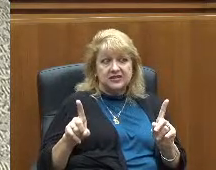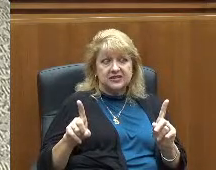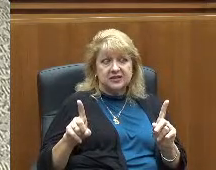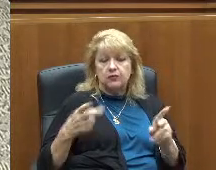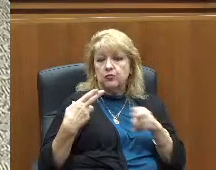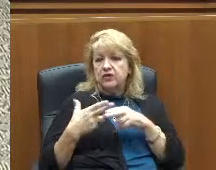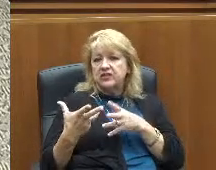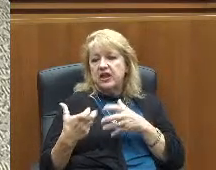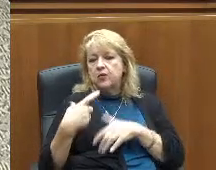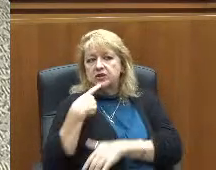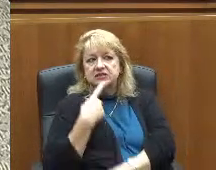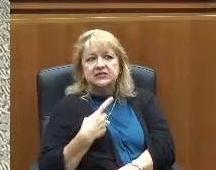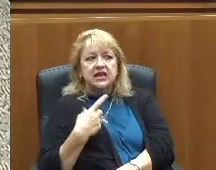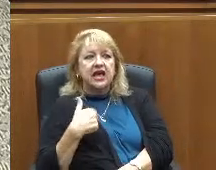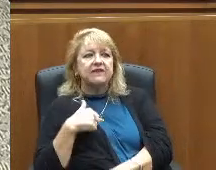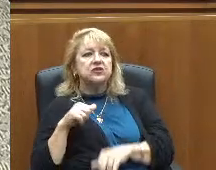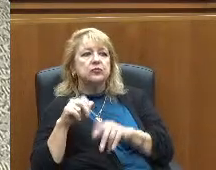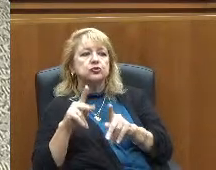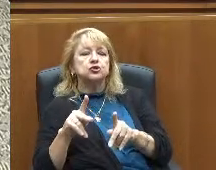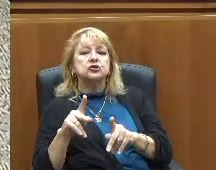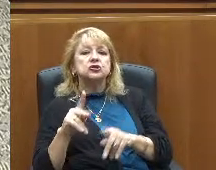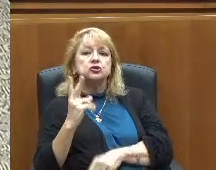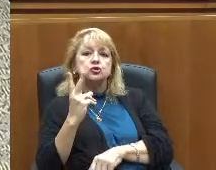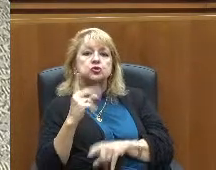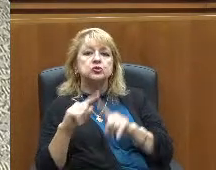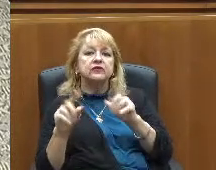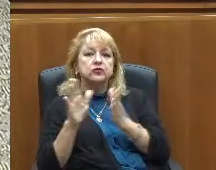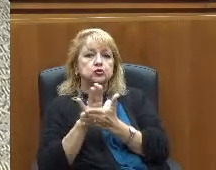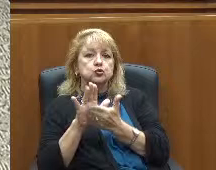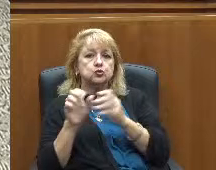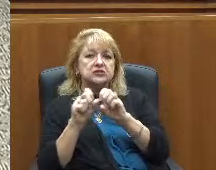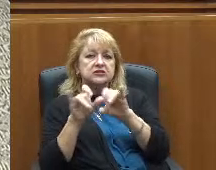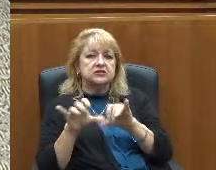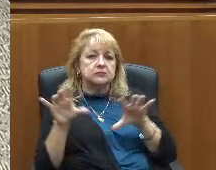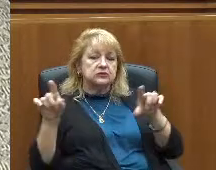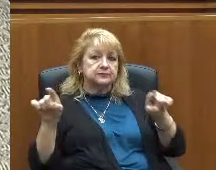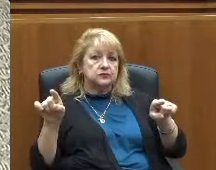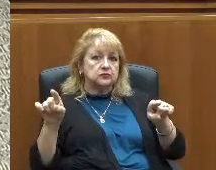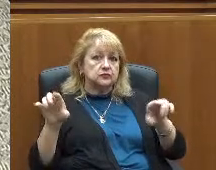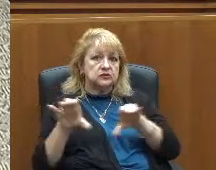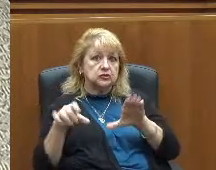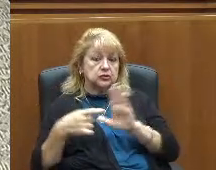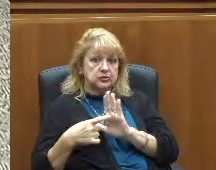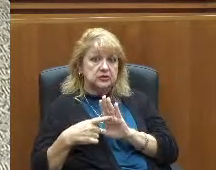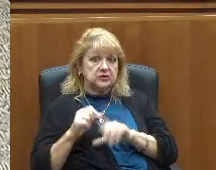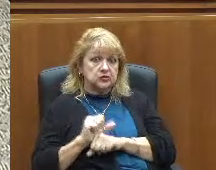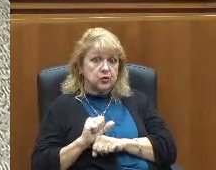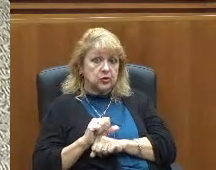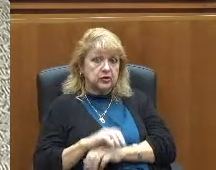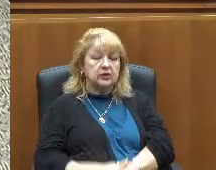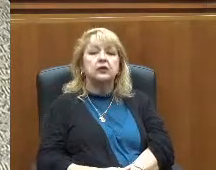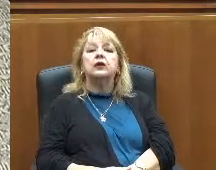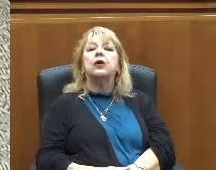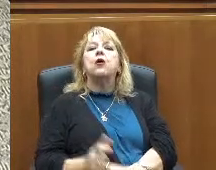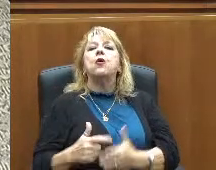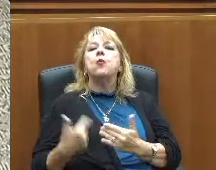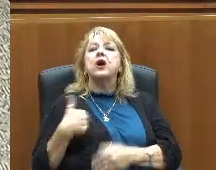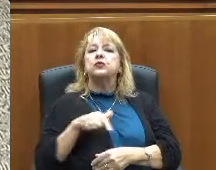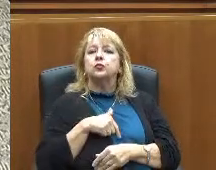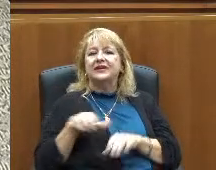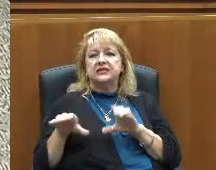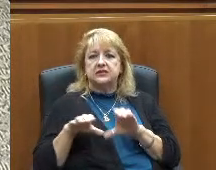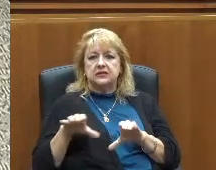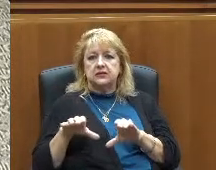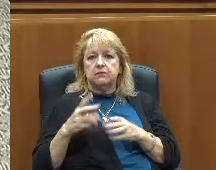I'd like to tell you that I had the opportunity in two different school systems to do this work. And what we ended up